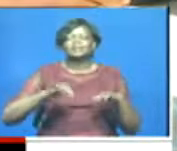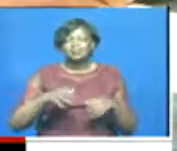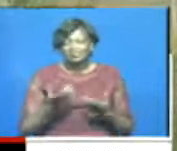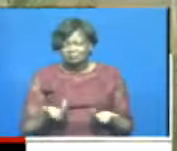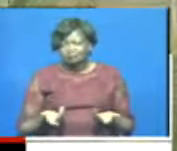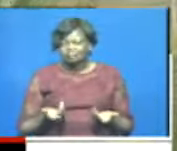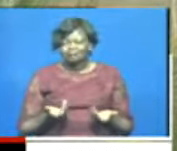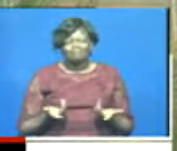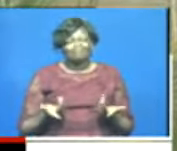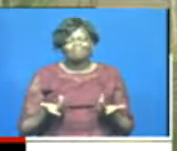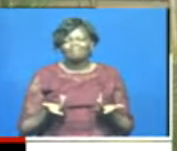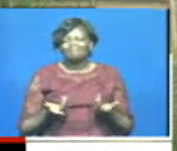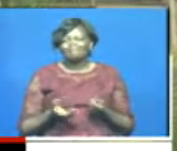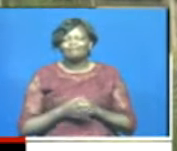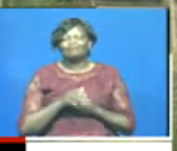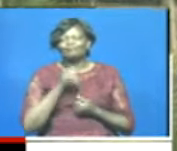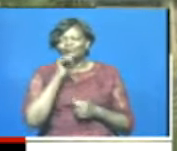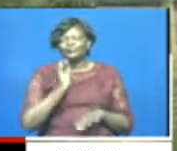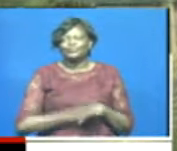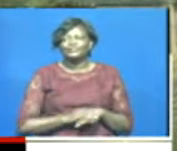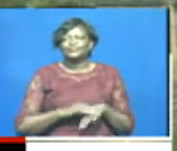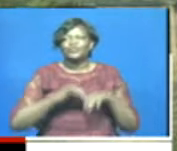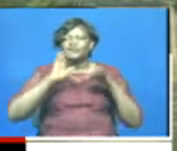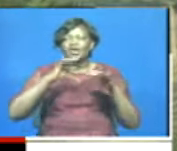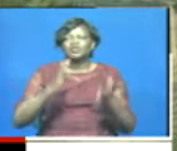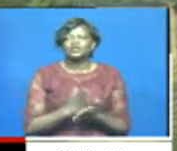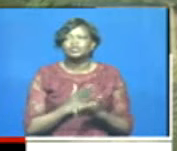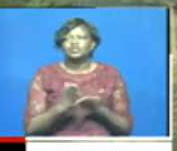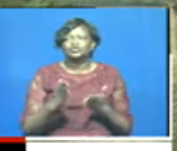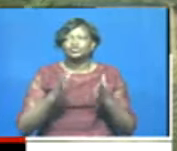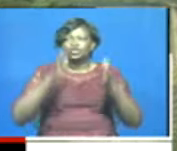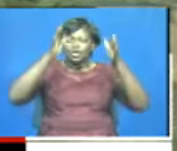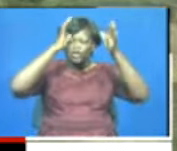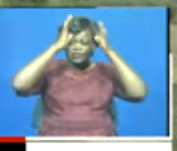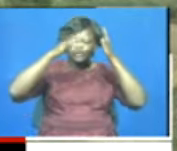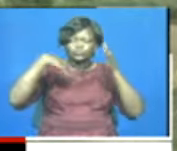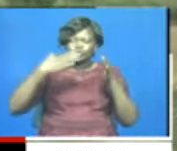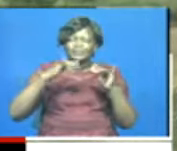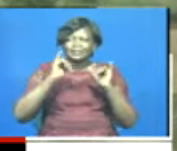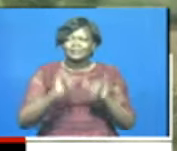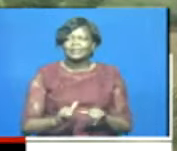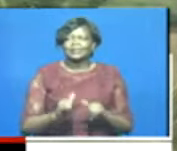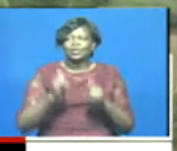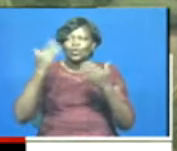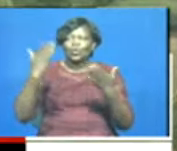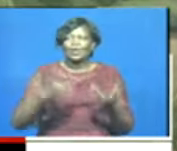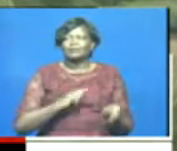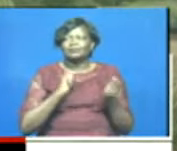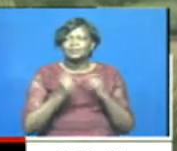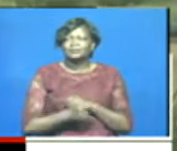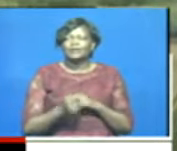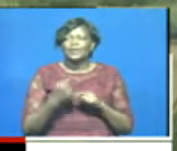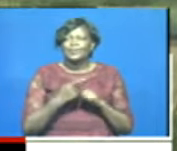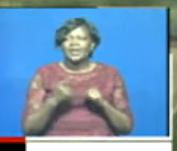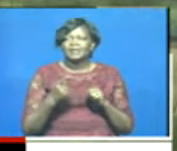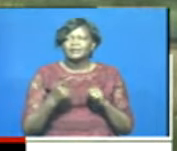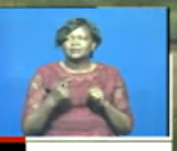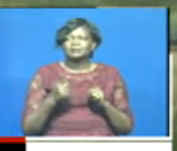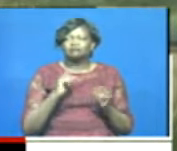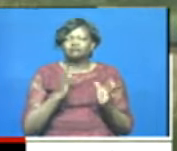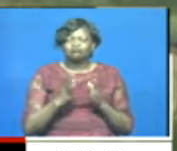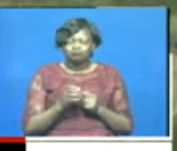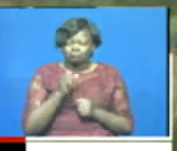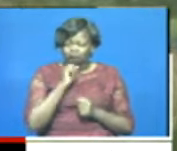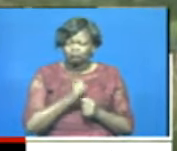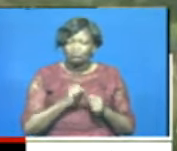remains dismal. For the agricultural sector, innovation always remains a welcome change. However, the average age of the